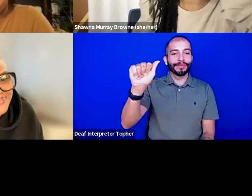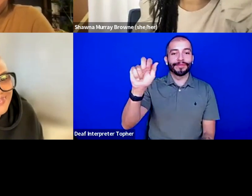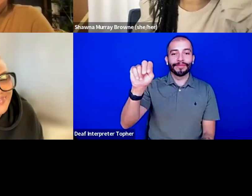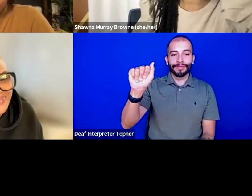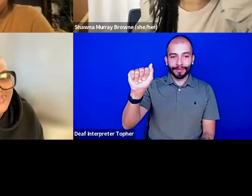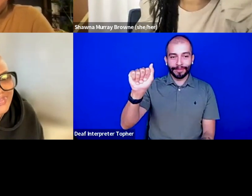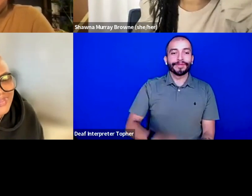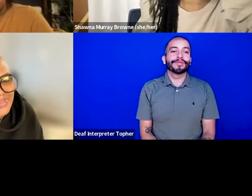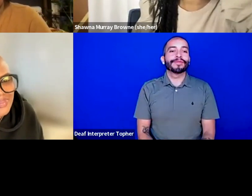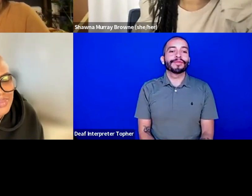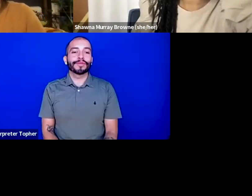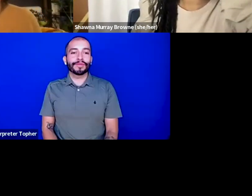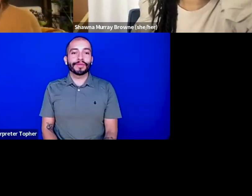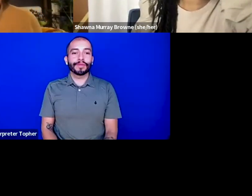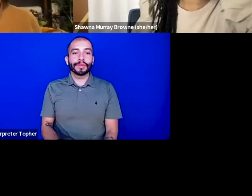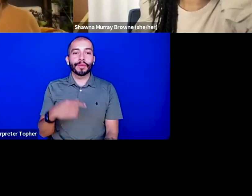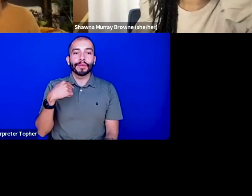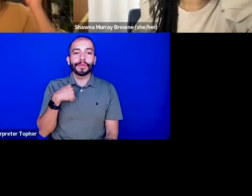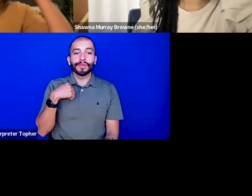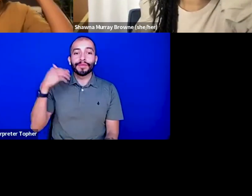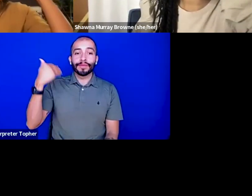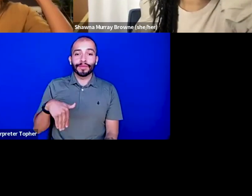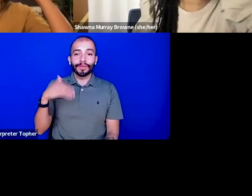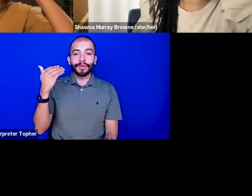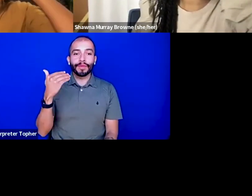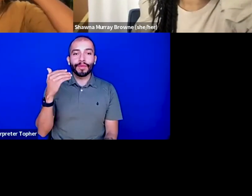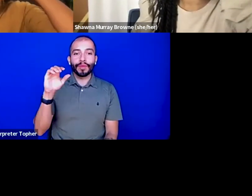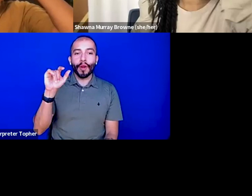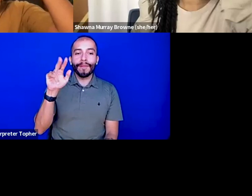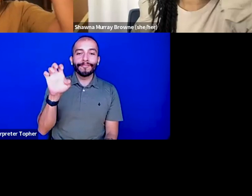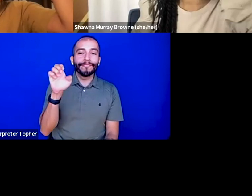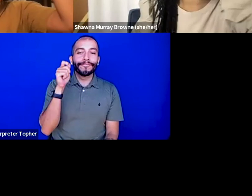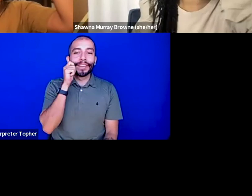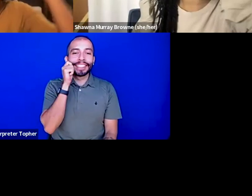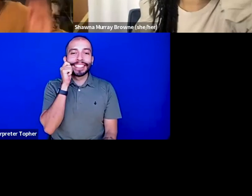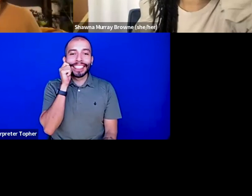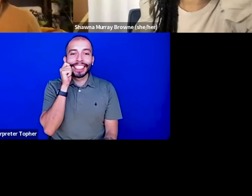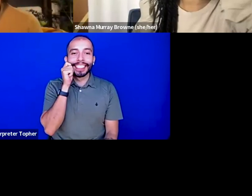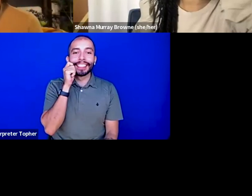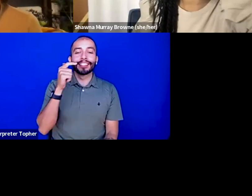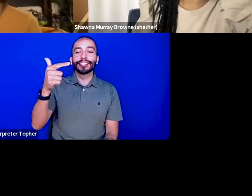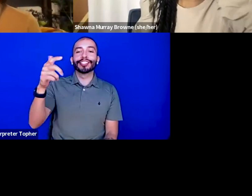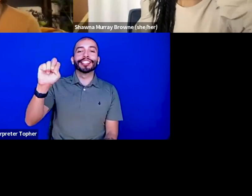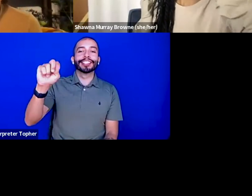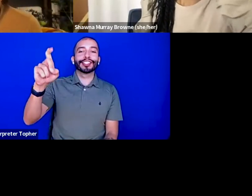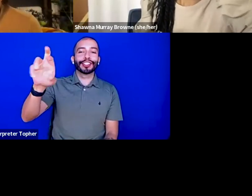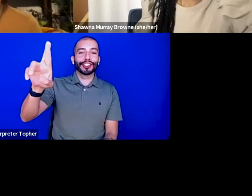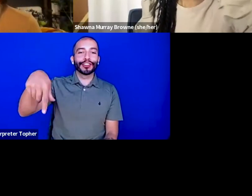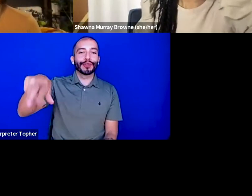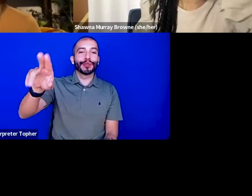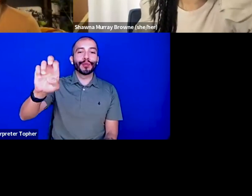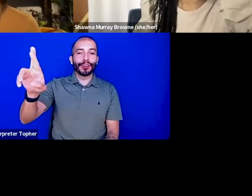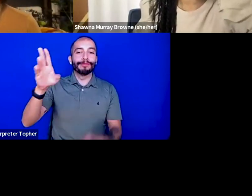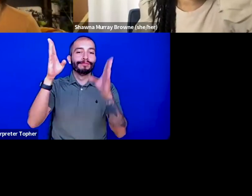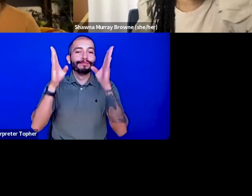genderqueer person wearing a nose ring and a Black kind of like bowler hat over dark brown